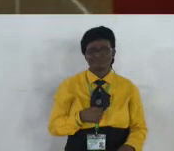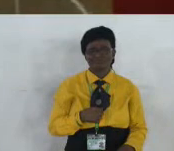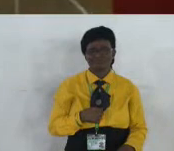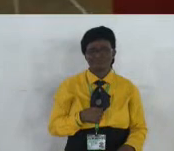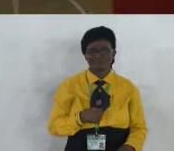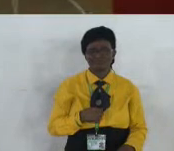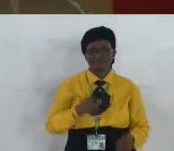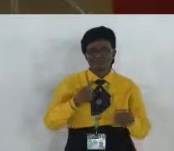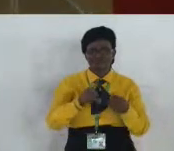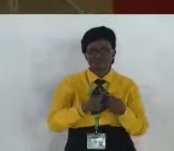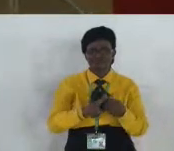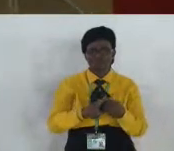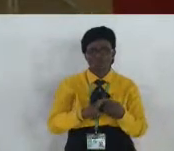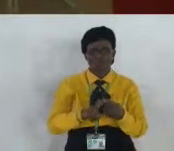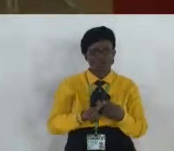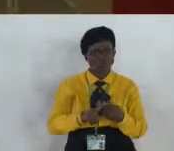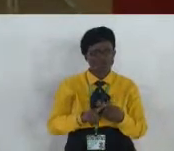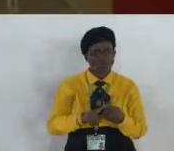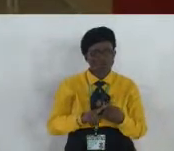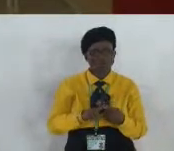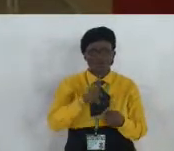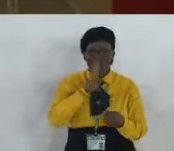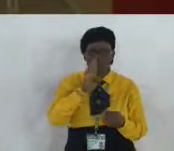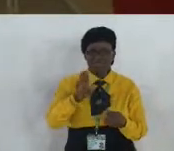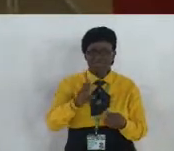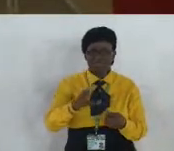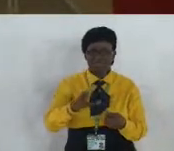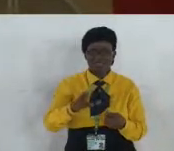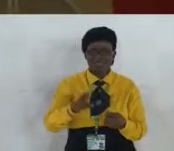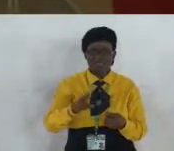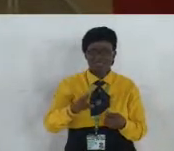to be over now.